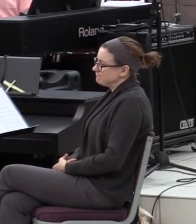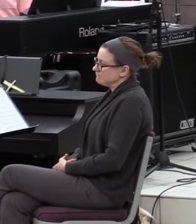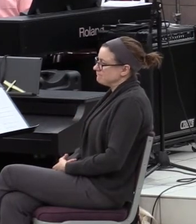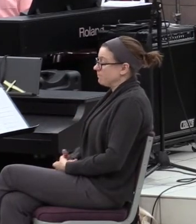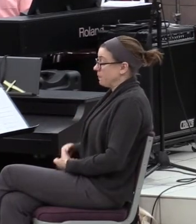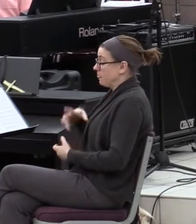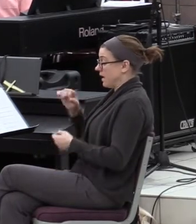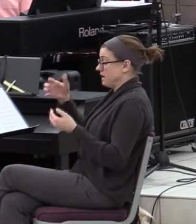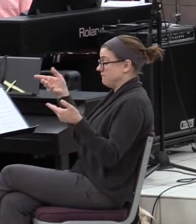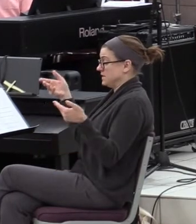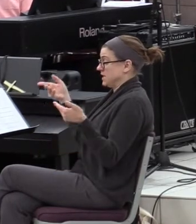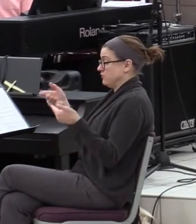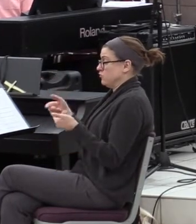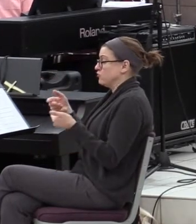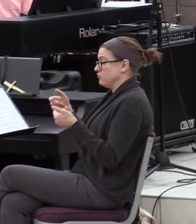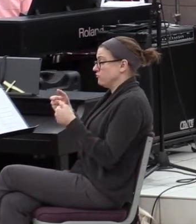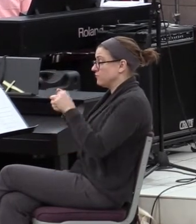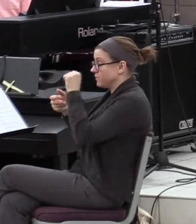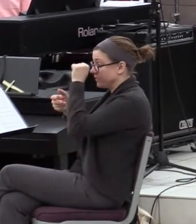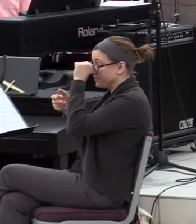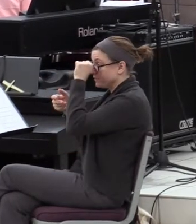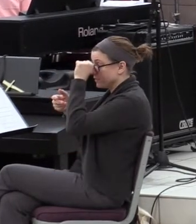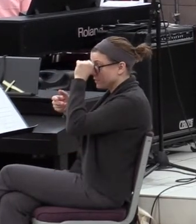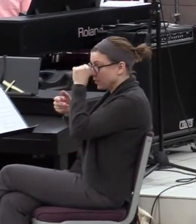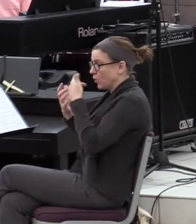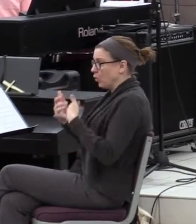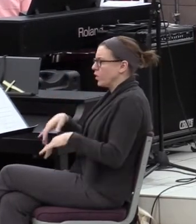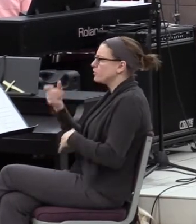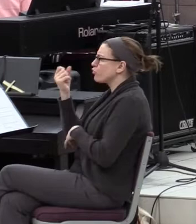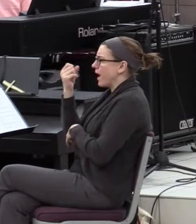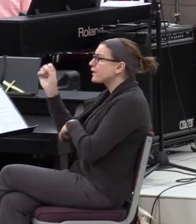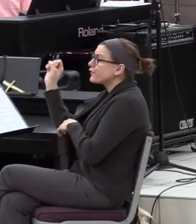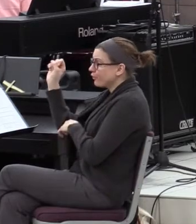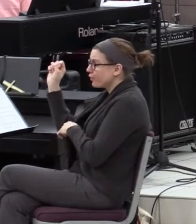The invitation is radical,